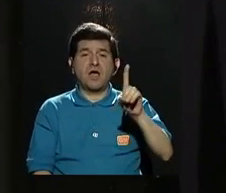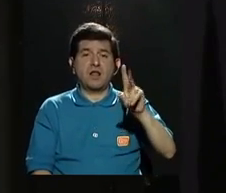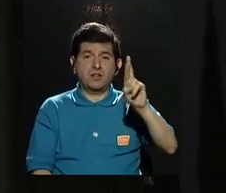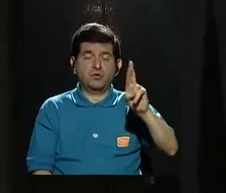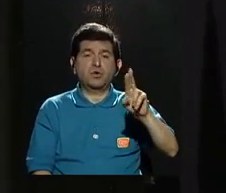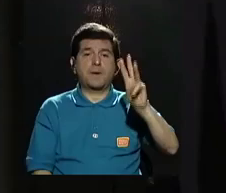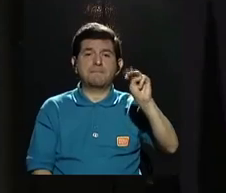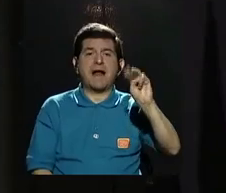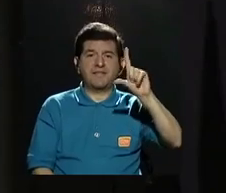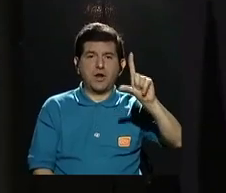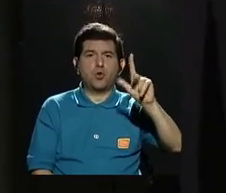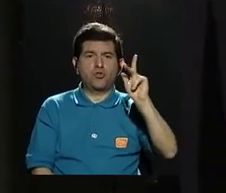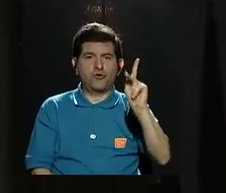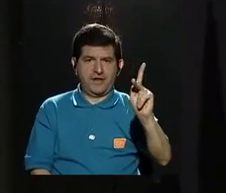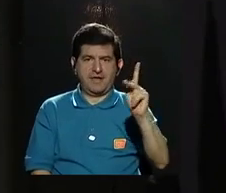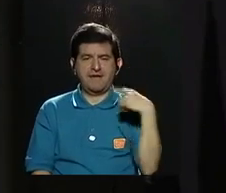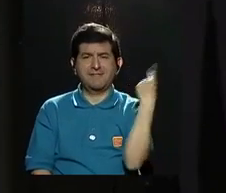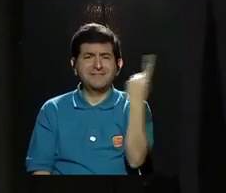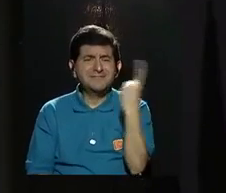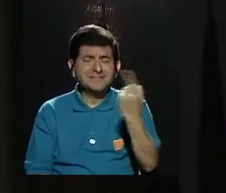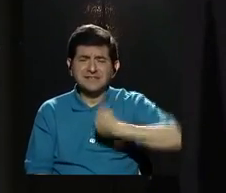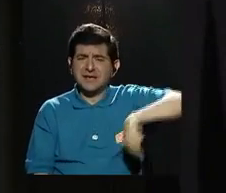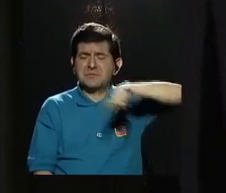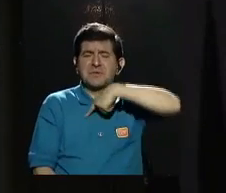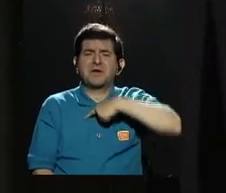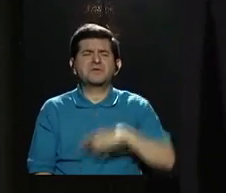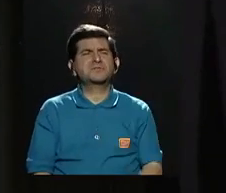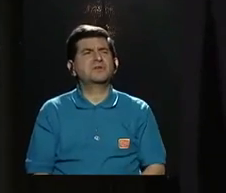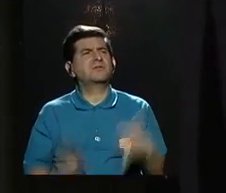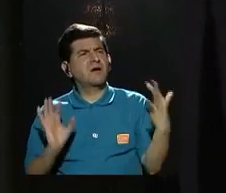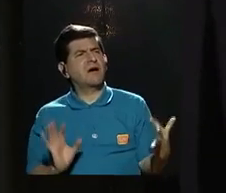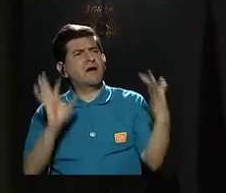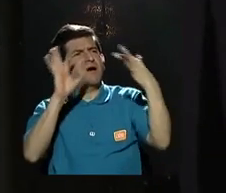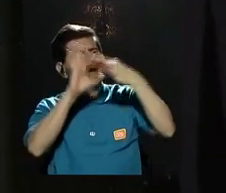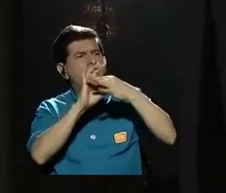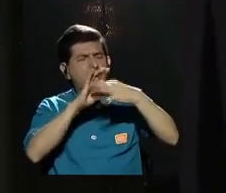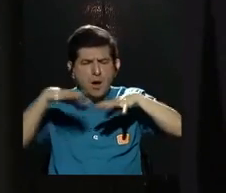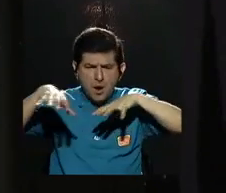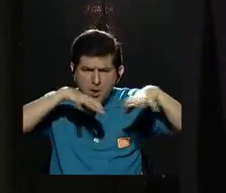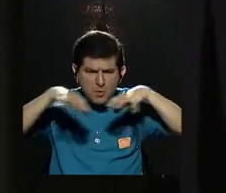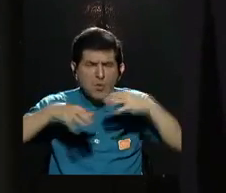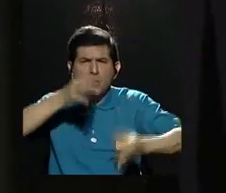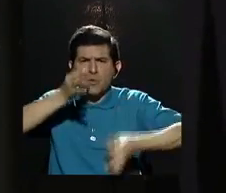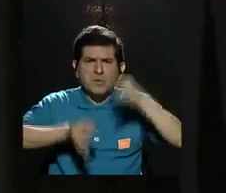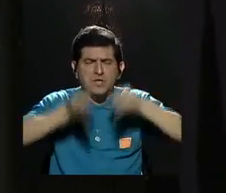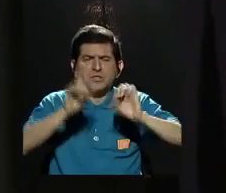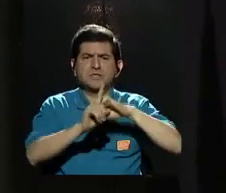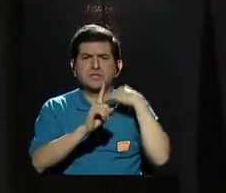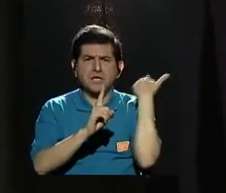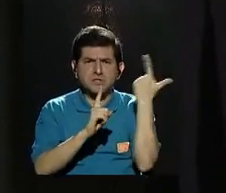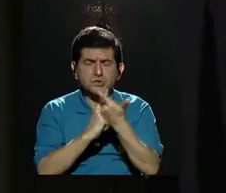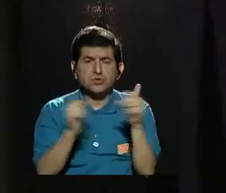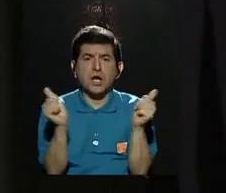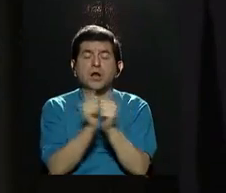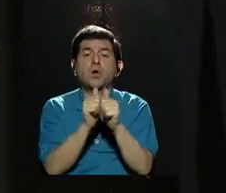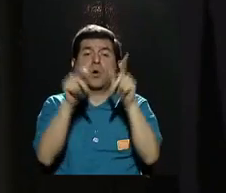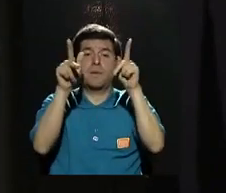we always tend to associate movements for racial justice with male